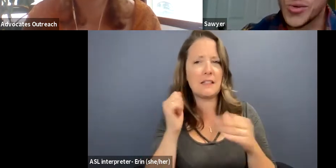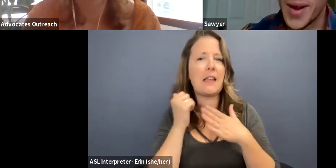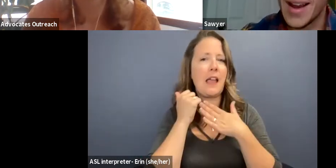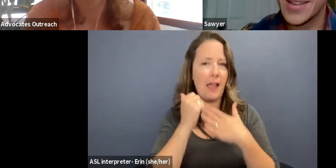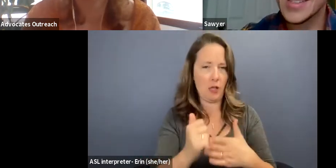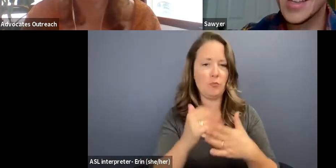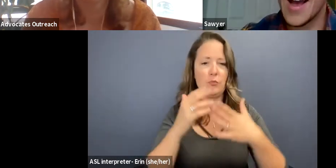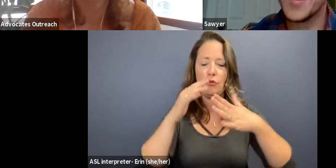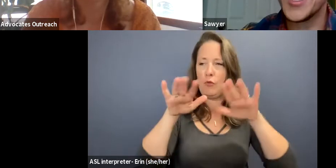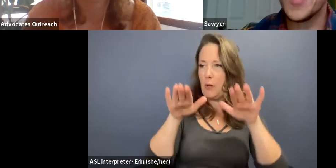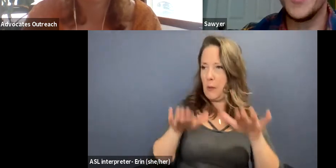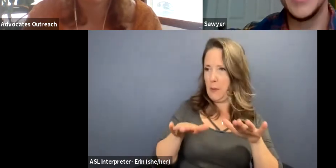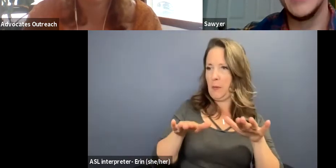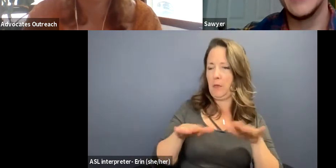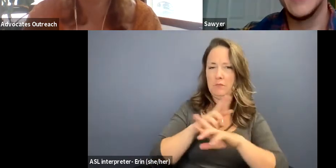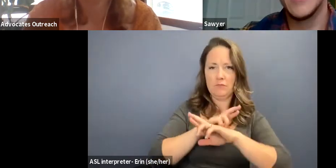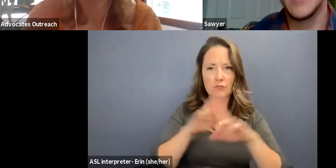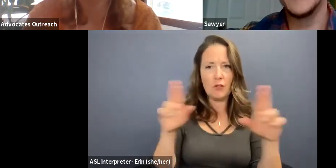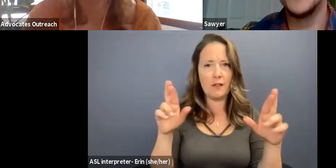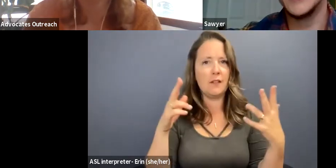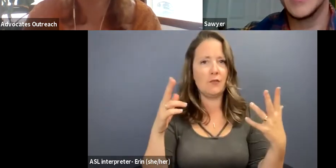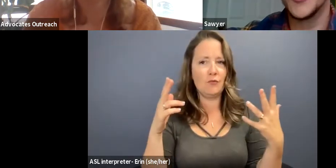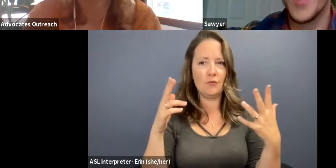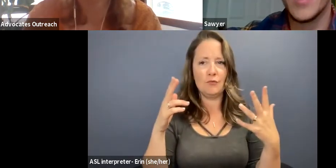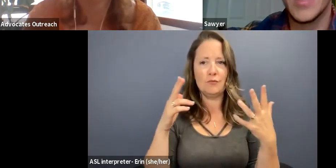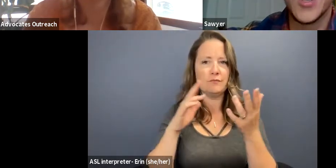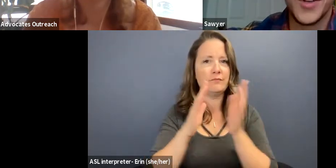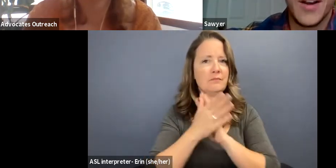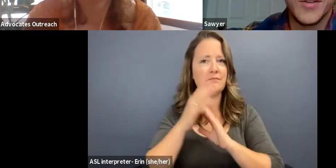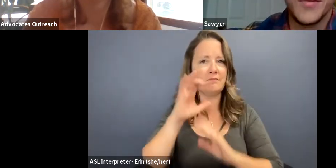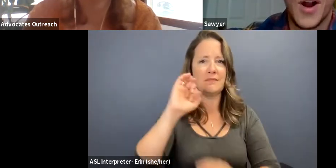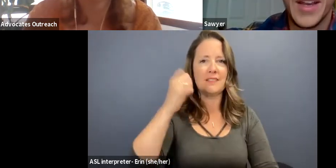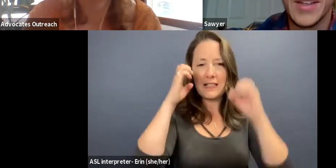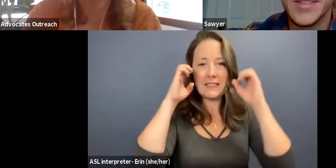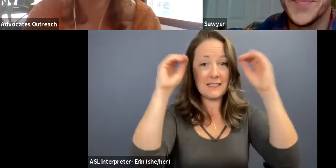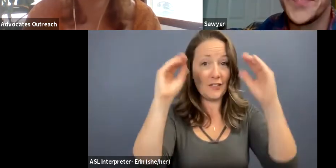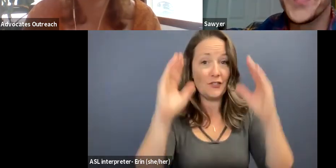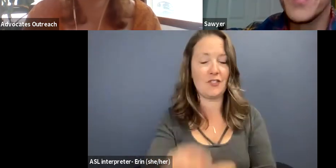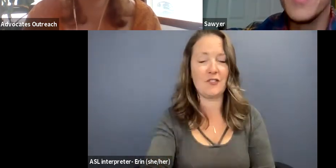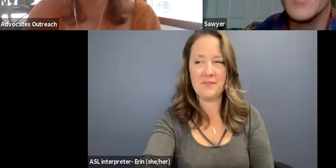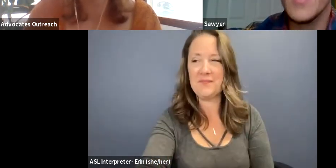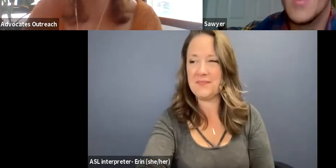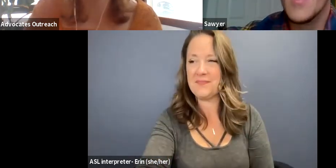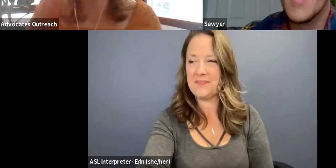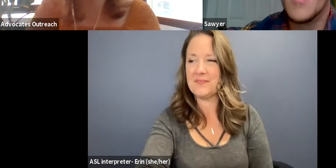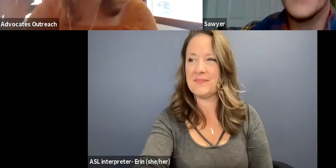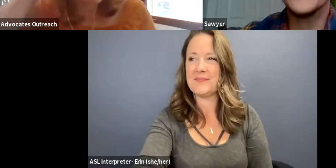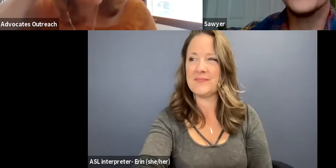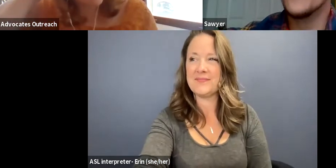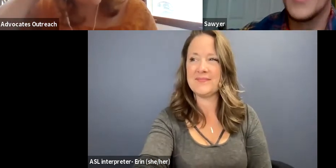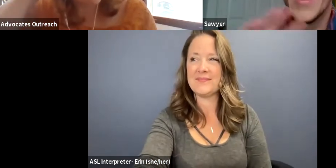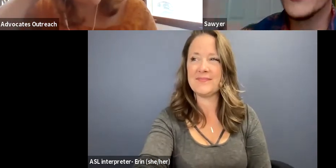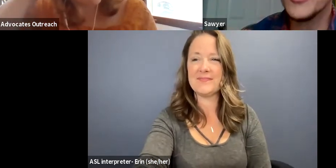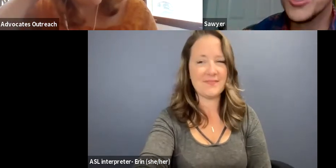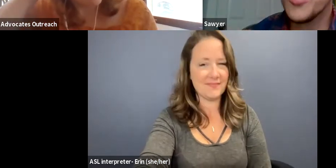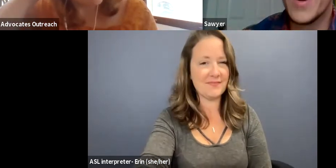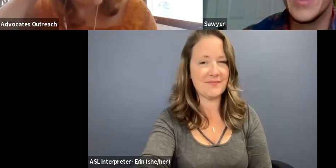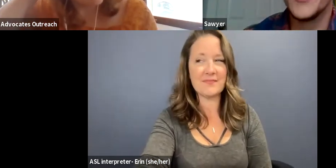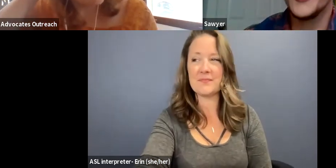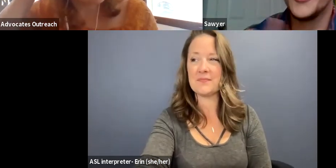feeling comfortable talking with kids about, to like, hey, I feel like I'm confident, I'm already kind of doing this, you know,